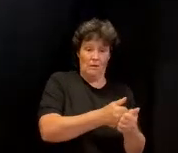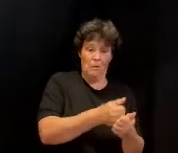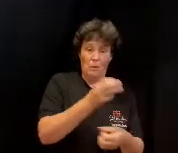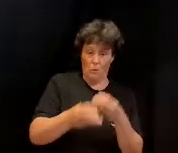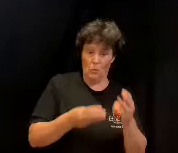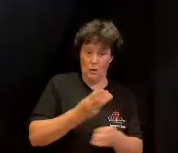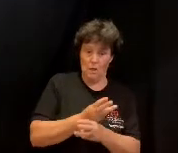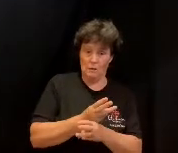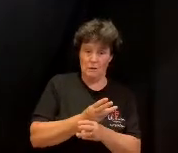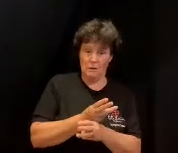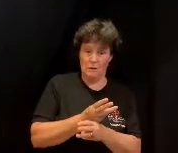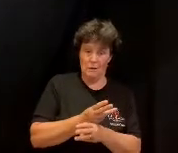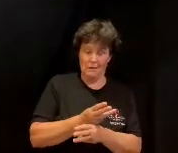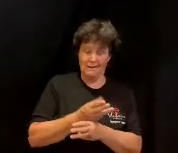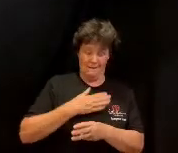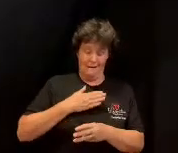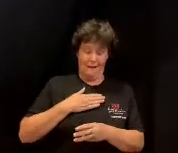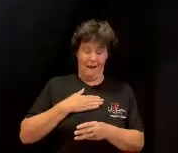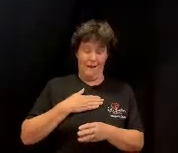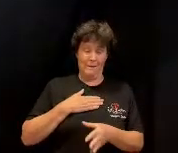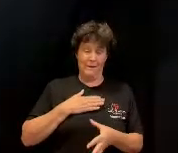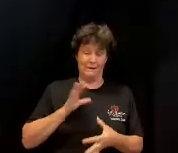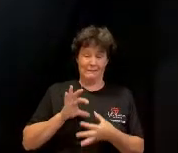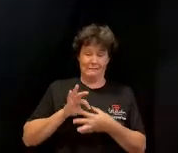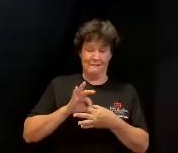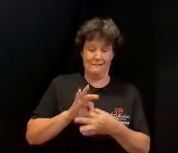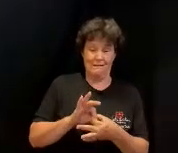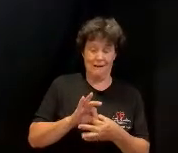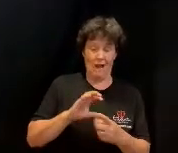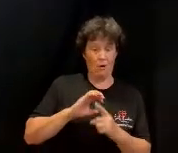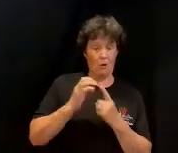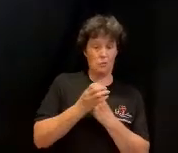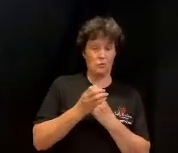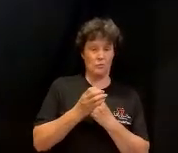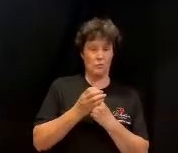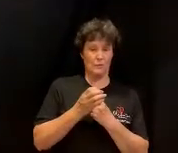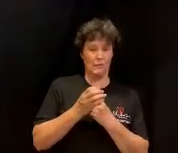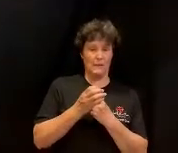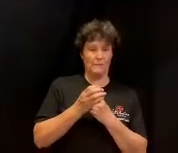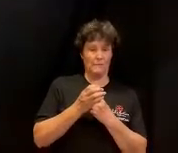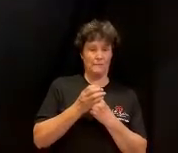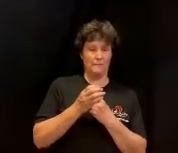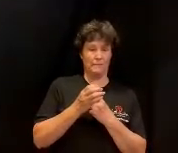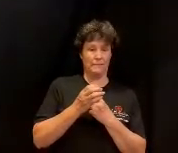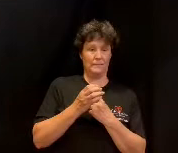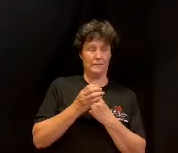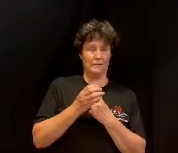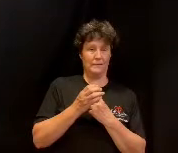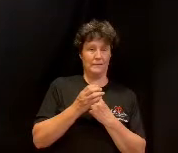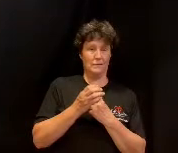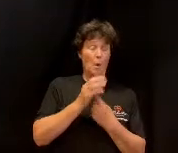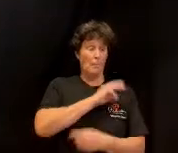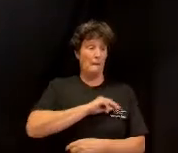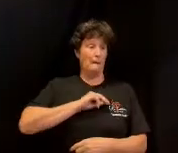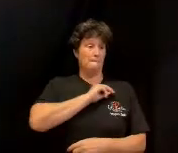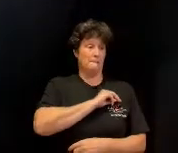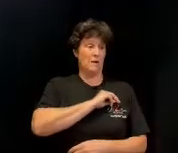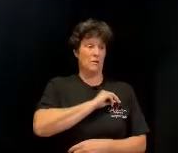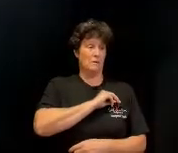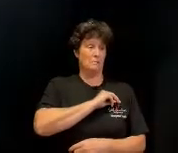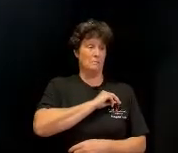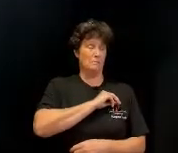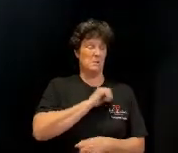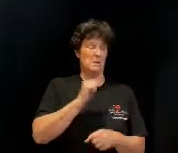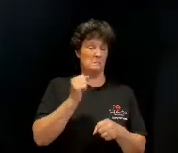We are to engage the culture. Everybody say engage culture. So the mission can be very messy.